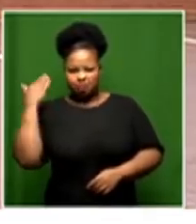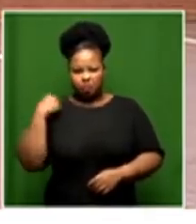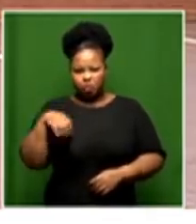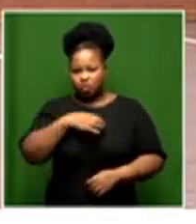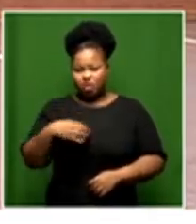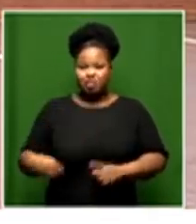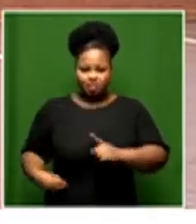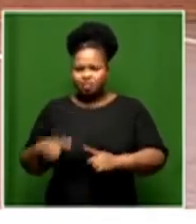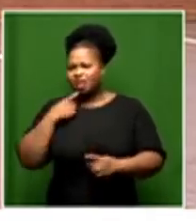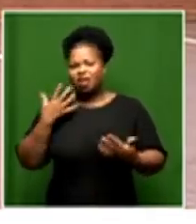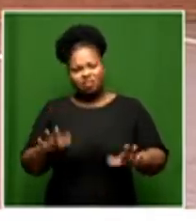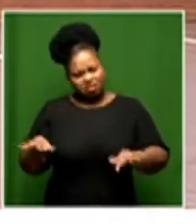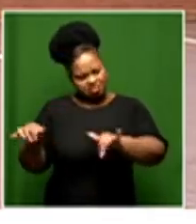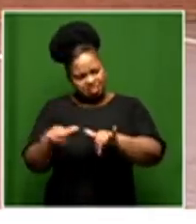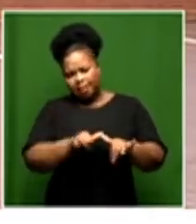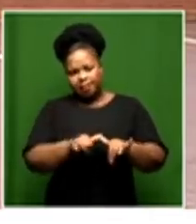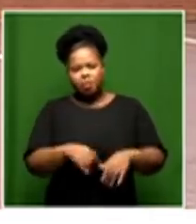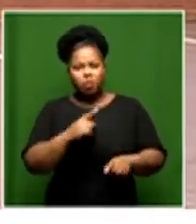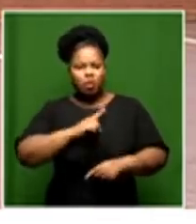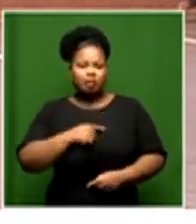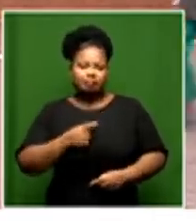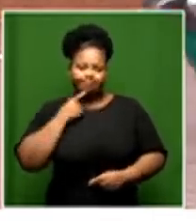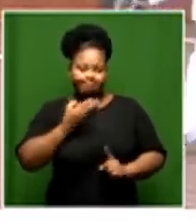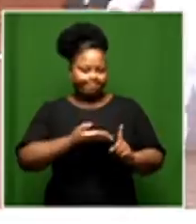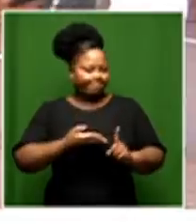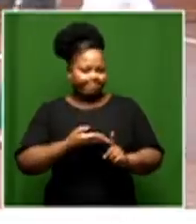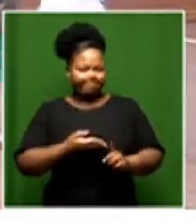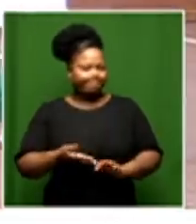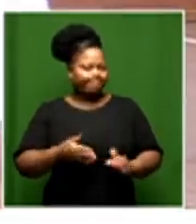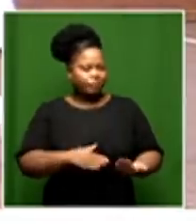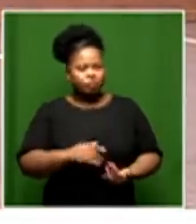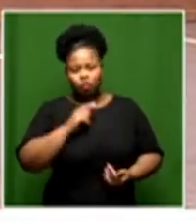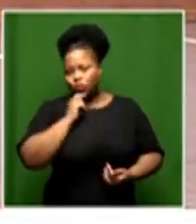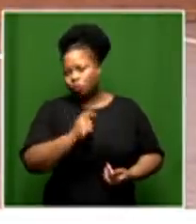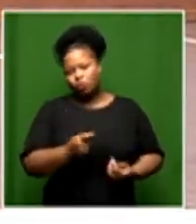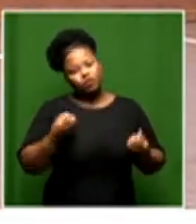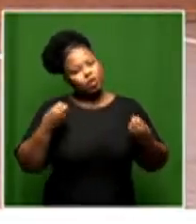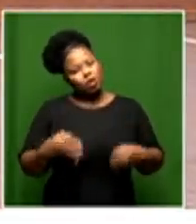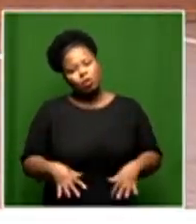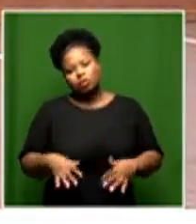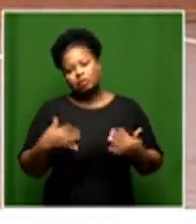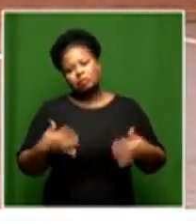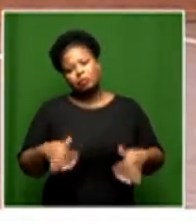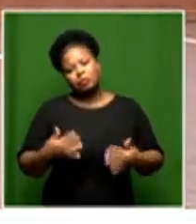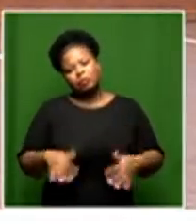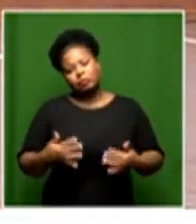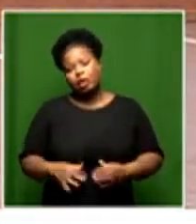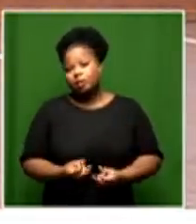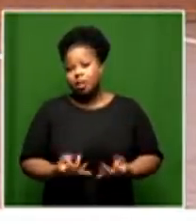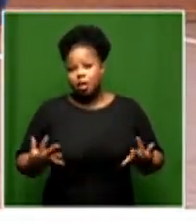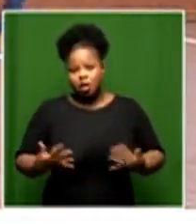So, people describing his loss, his passing as a huge loss, more especially for the people